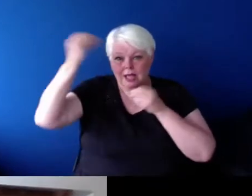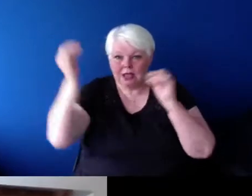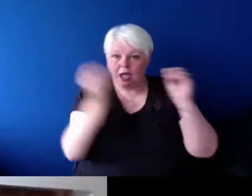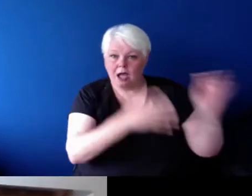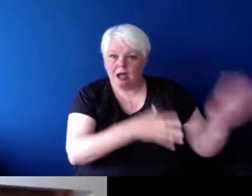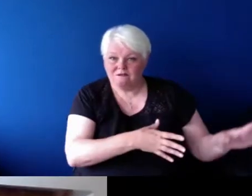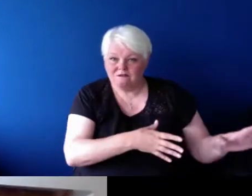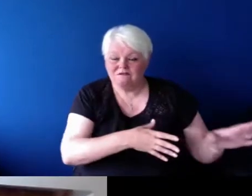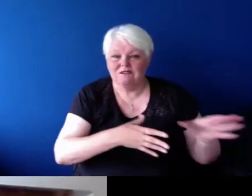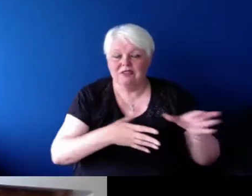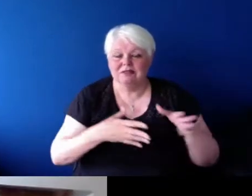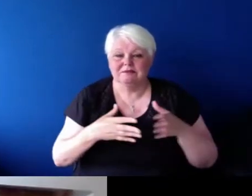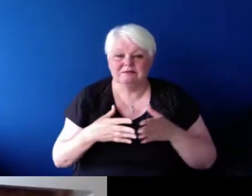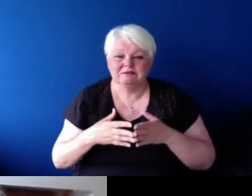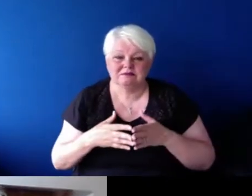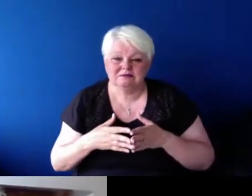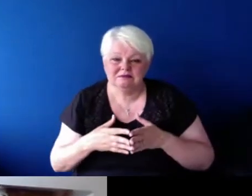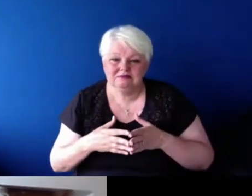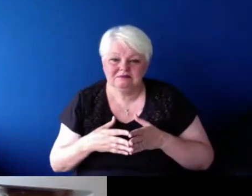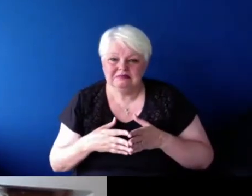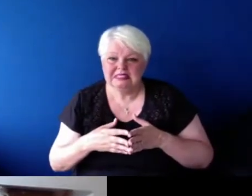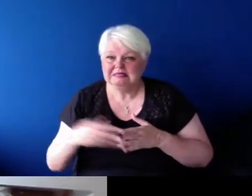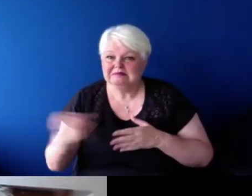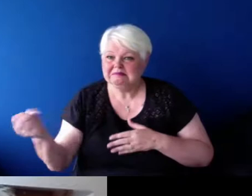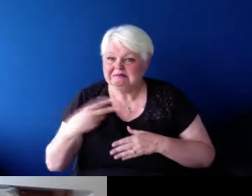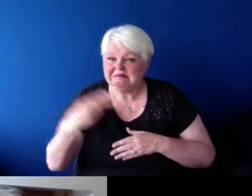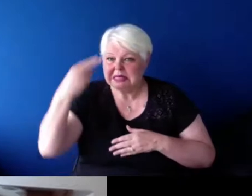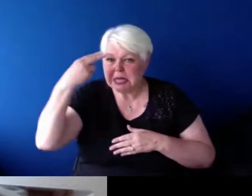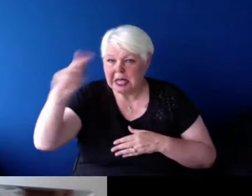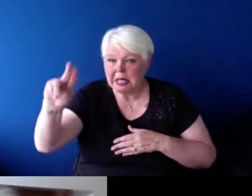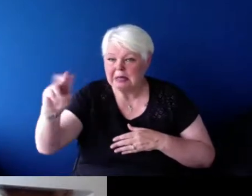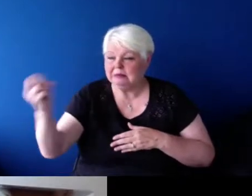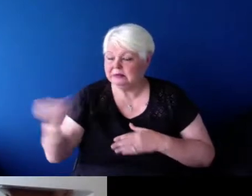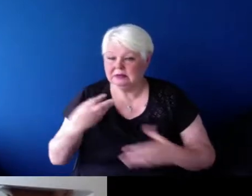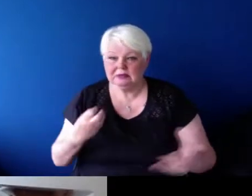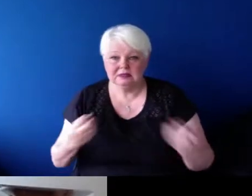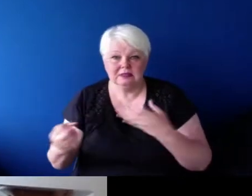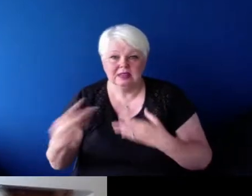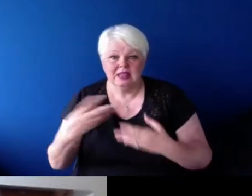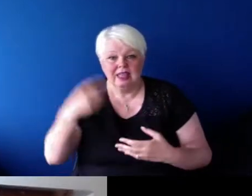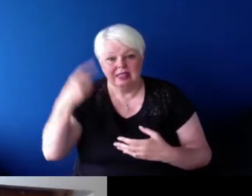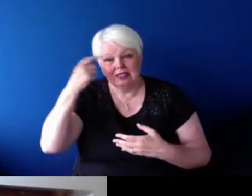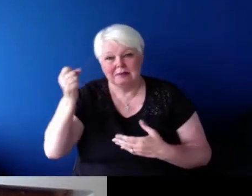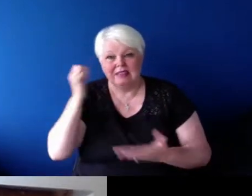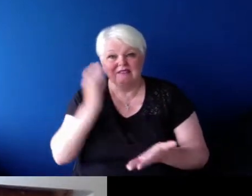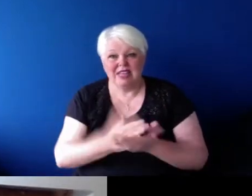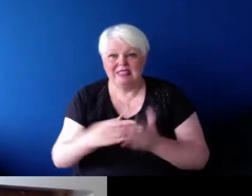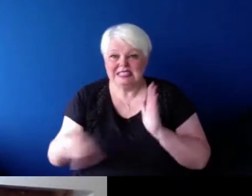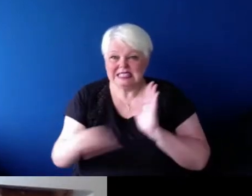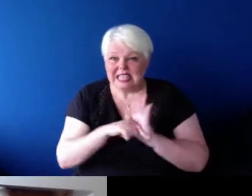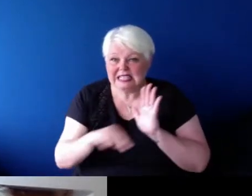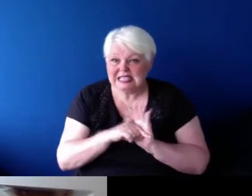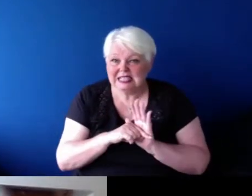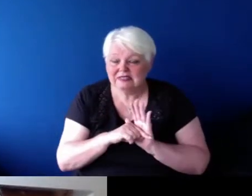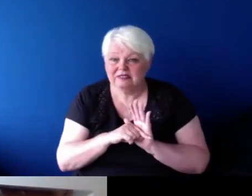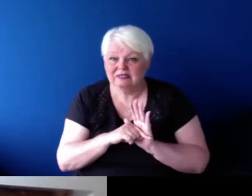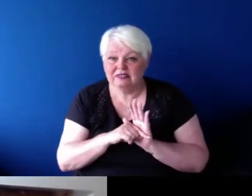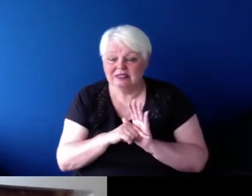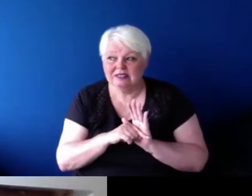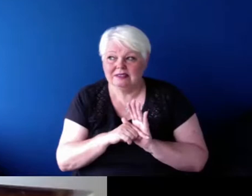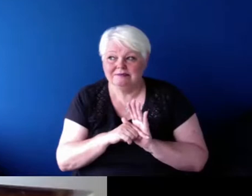they call abuse at me in the street. Everybody thinks my faith is a negative thing. And